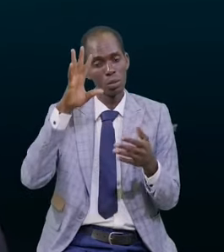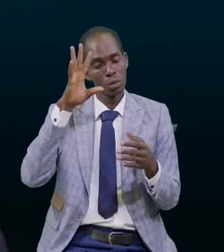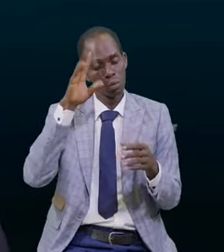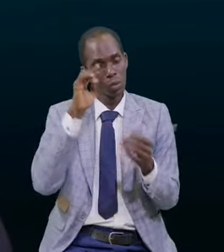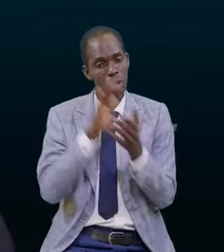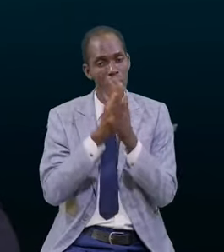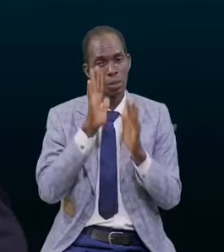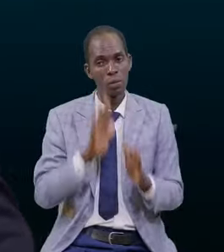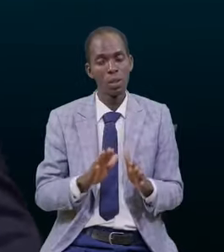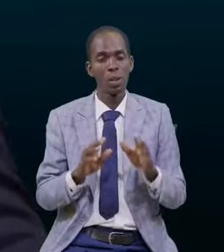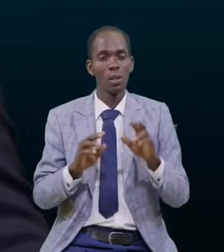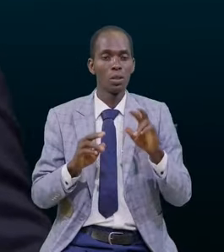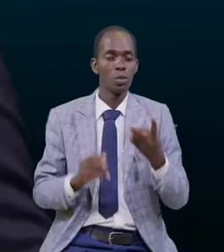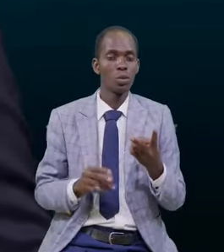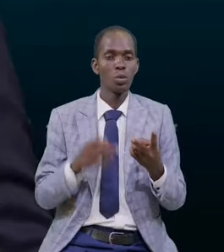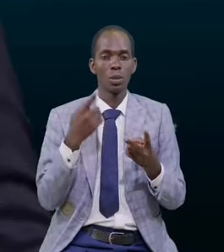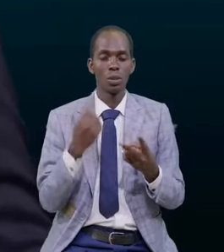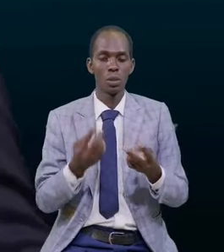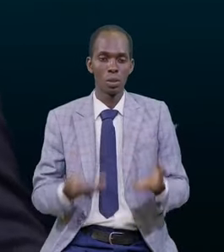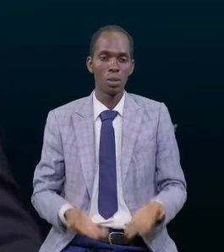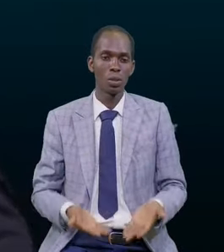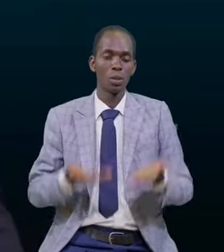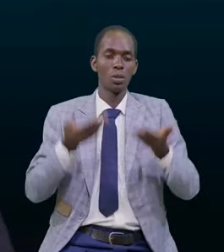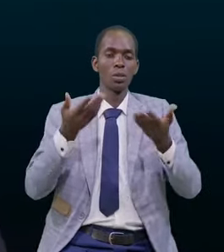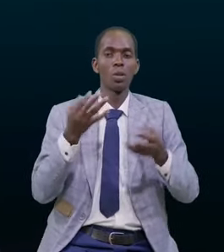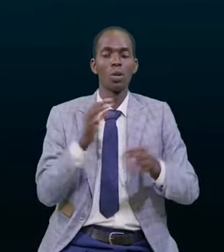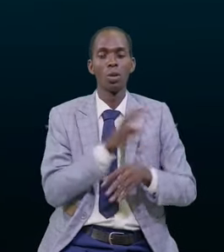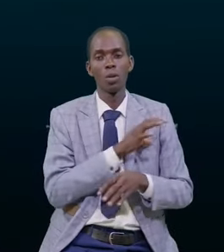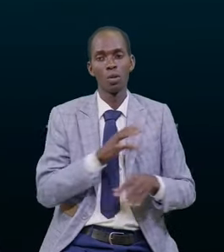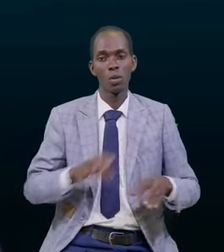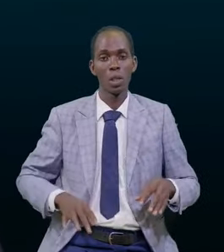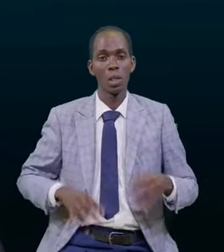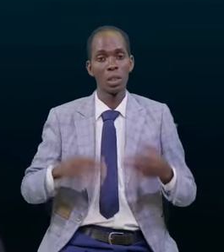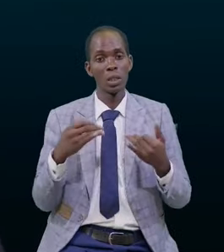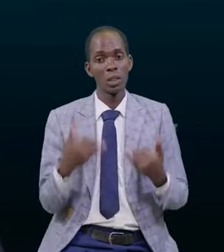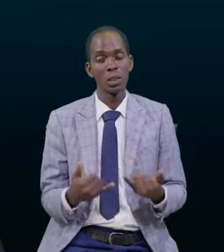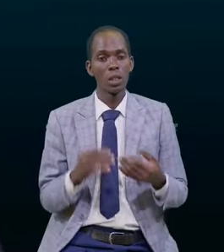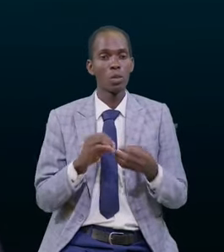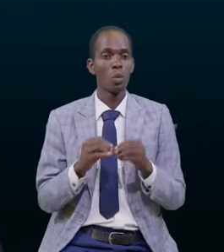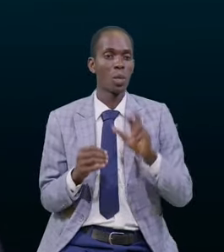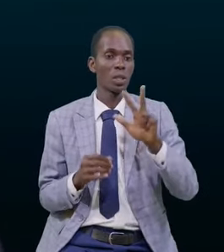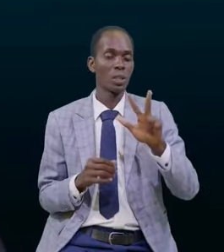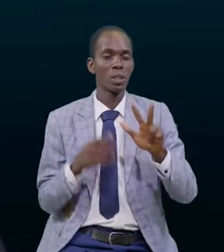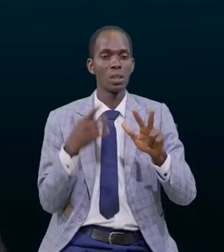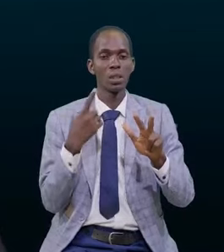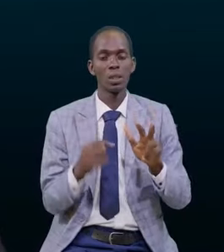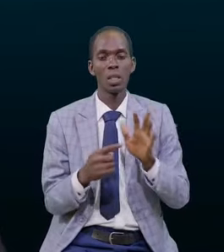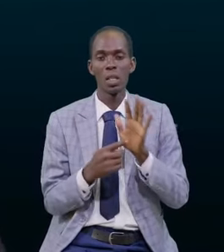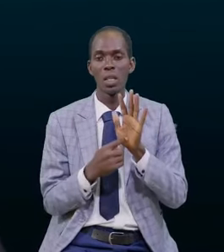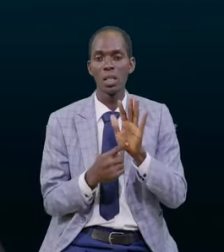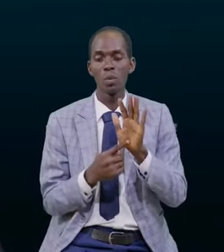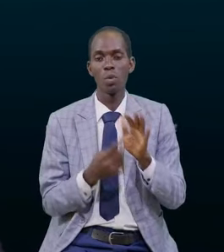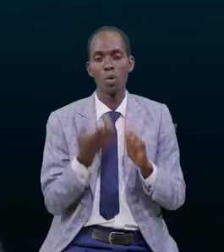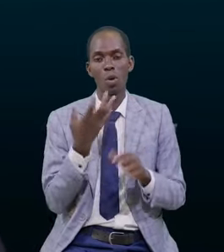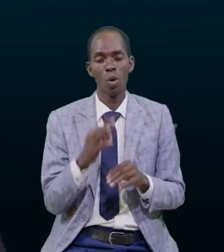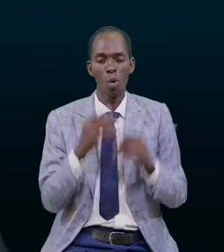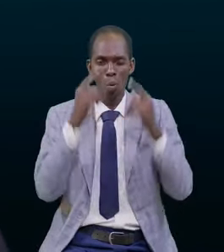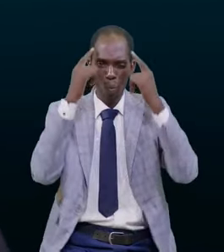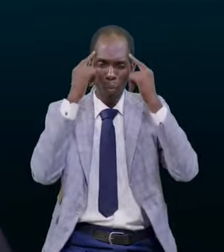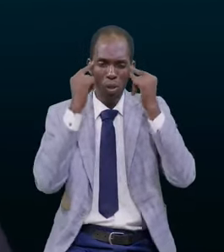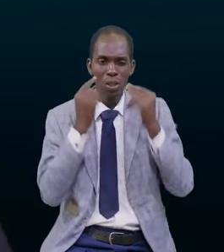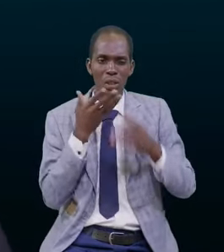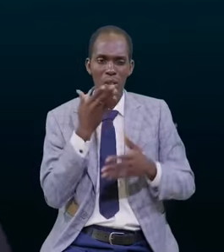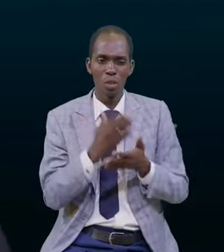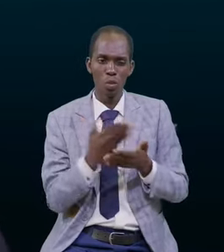Dominion or any name that is named now we want to look at the example of Moses because there is something we can learn from Moses